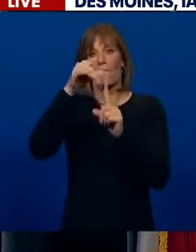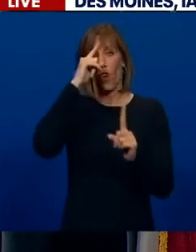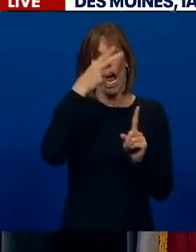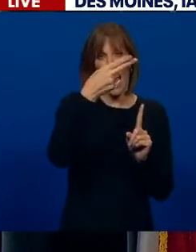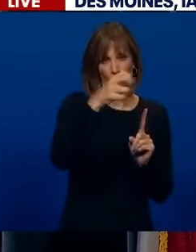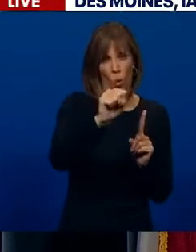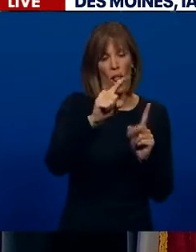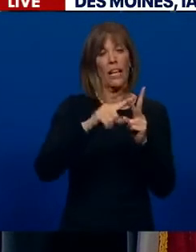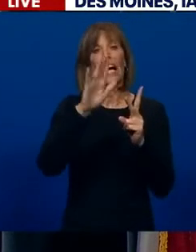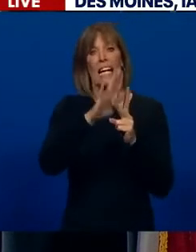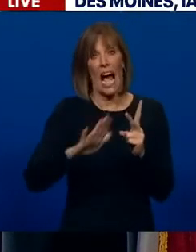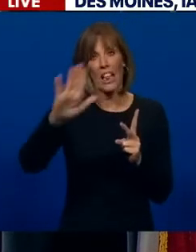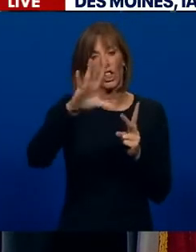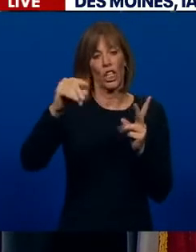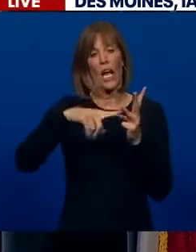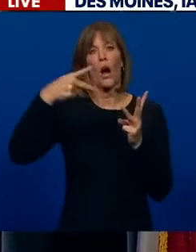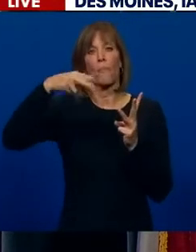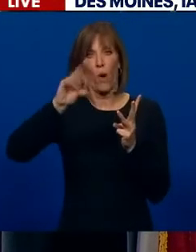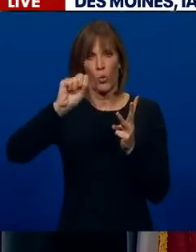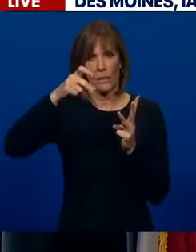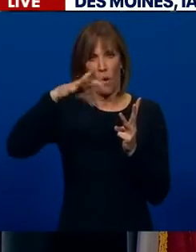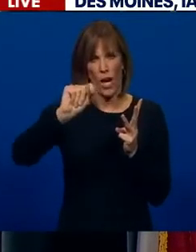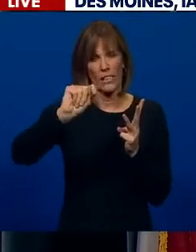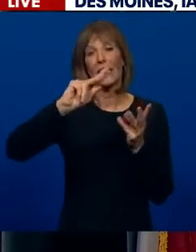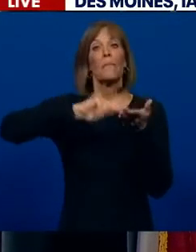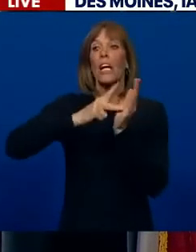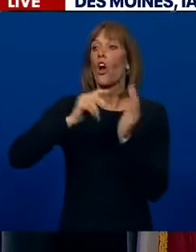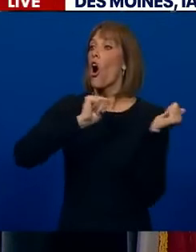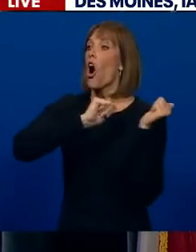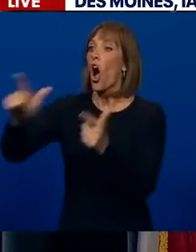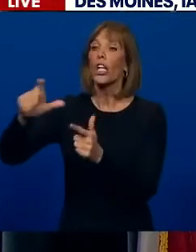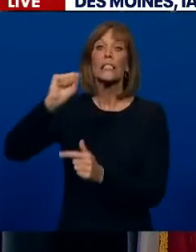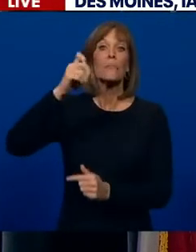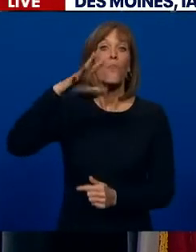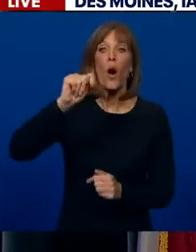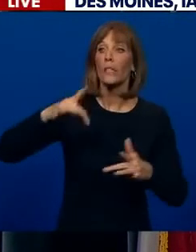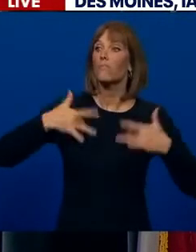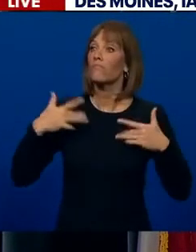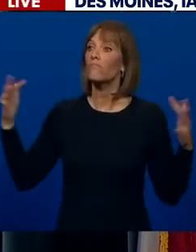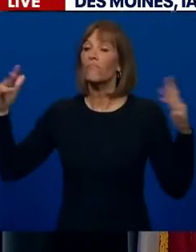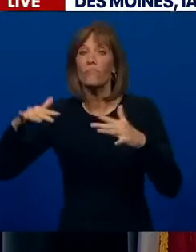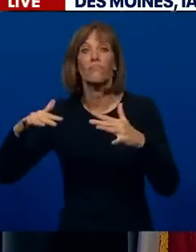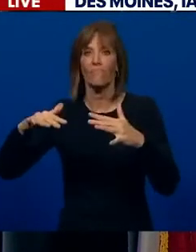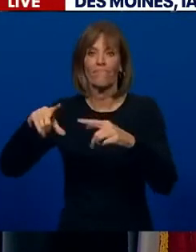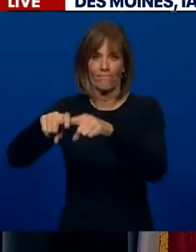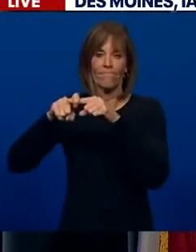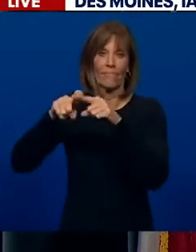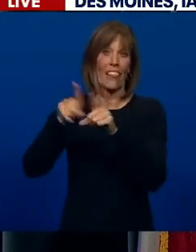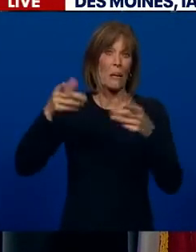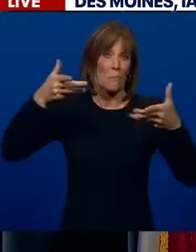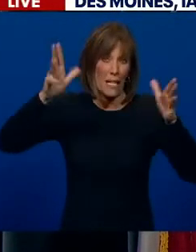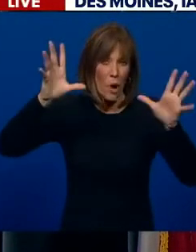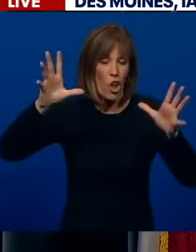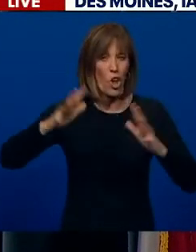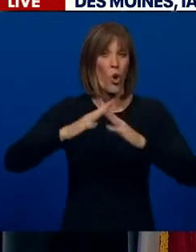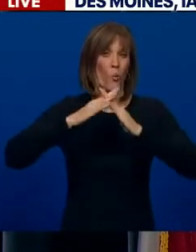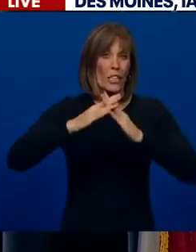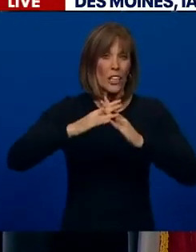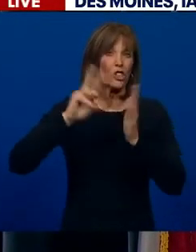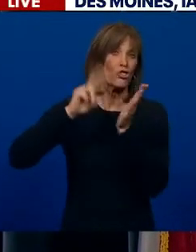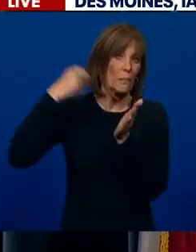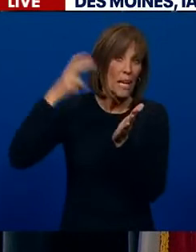organized youth and adult sports activities of any size are suspended. This includes basketball, wrestling,